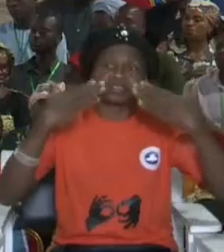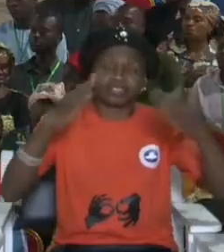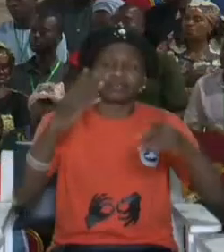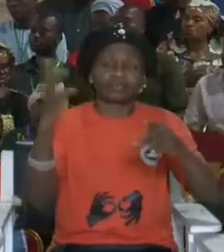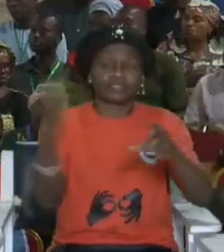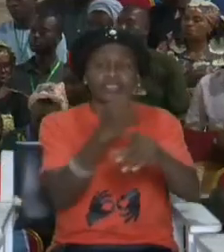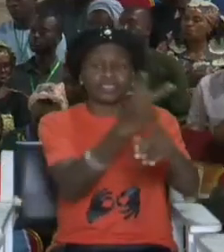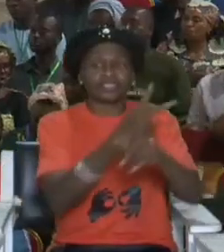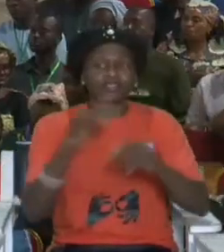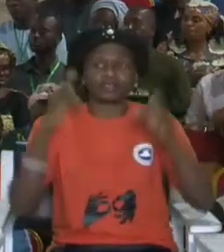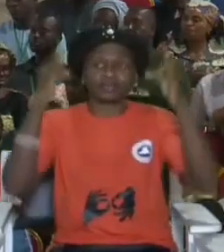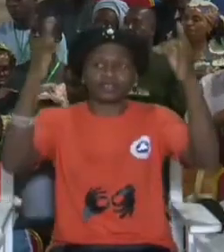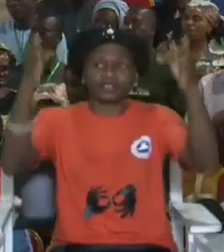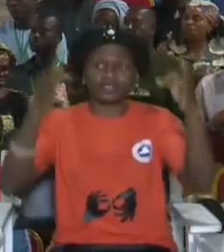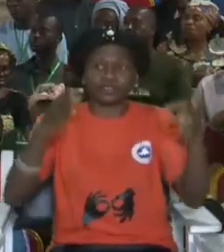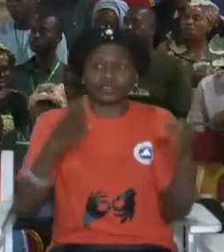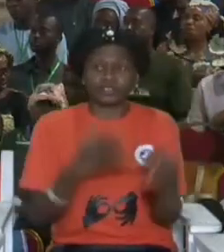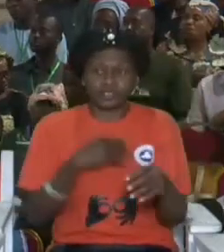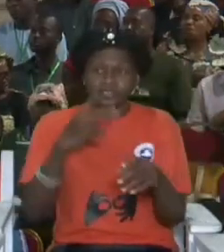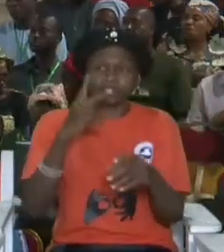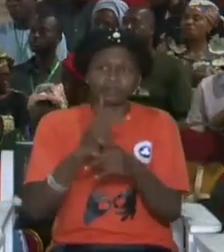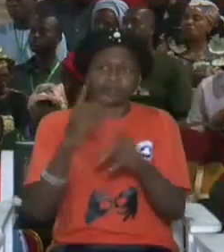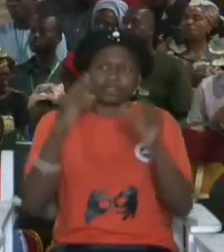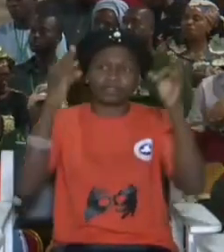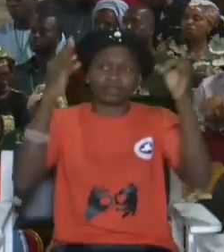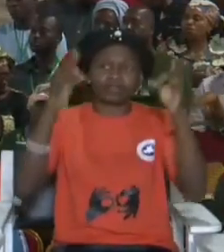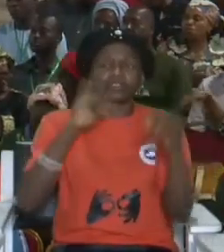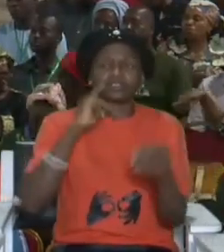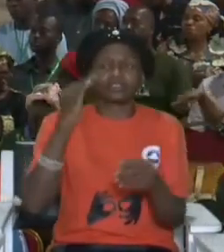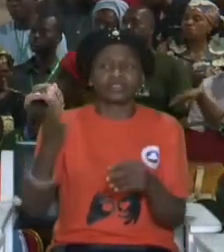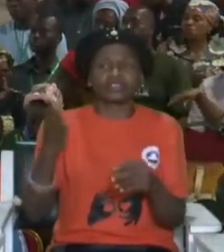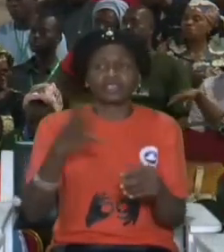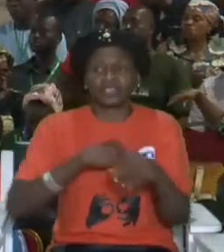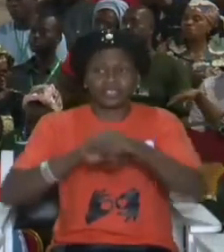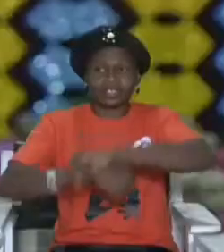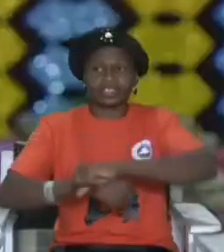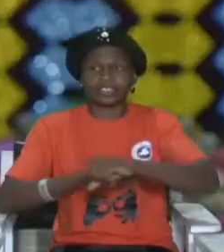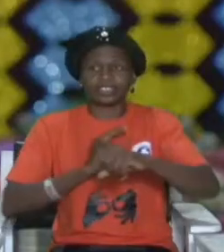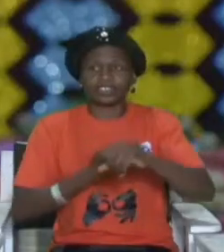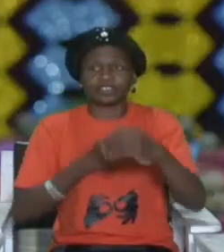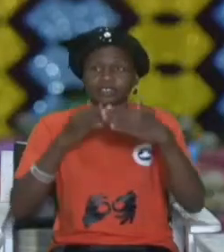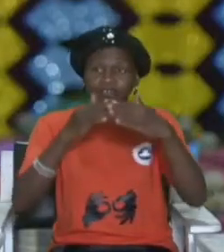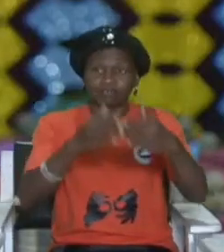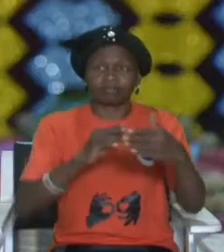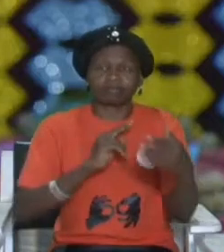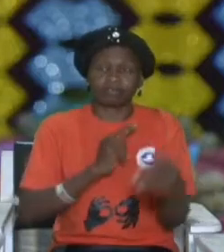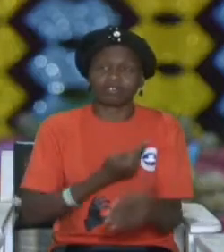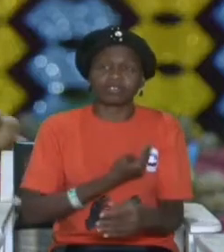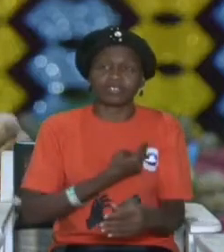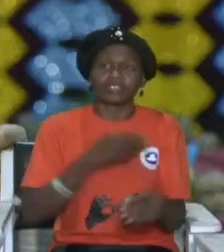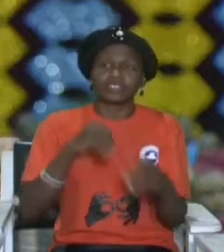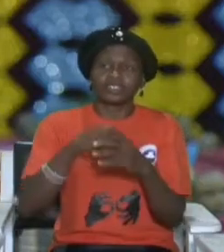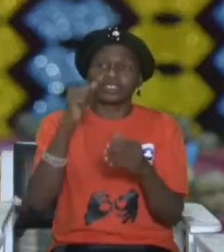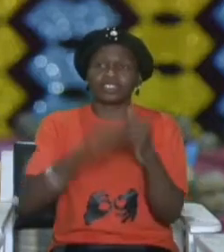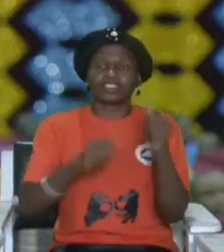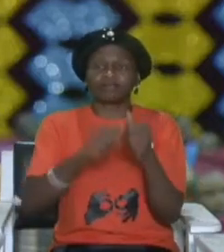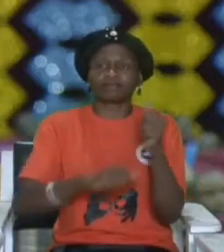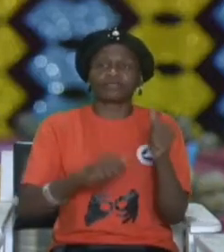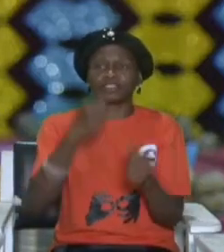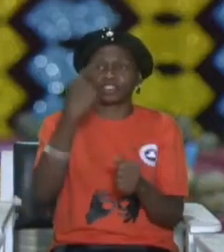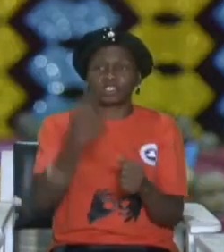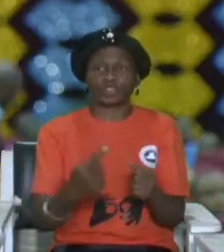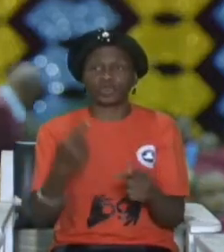care of the future, ensuring the future is there and guiding us and leading us in every single way.